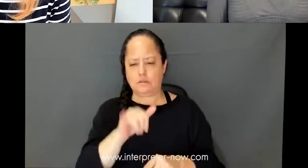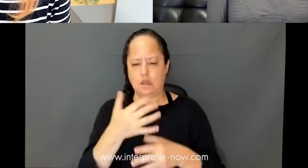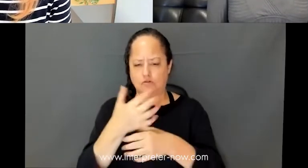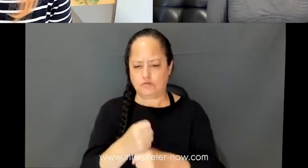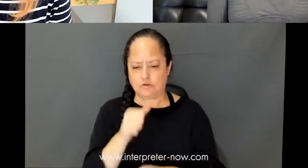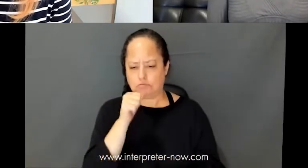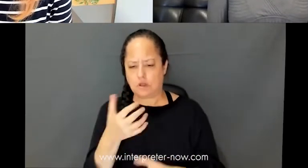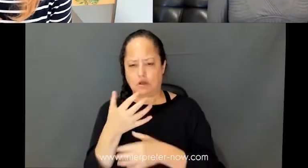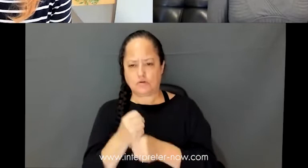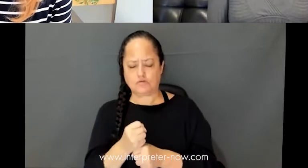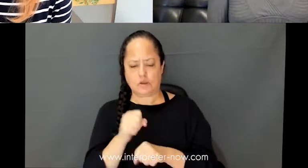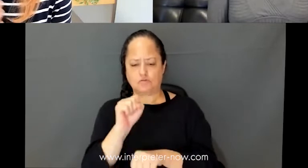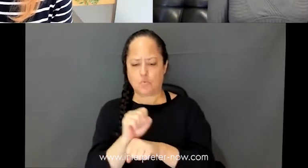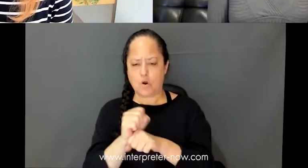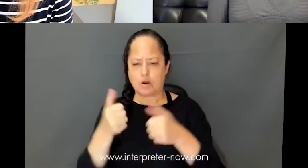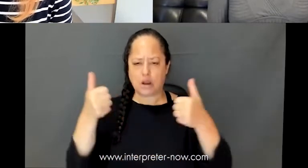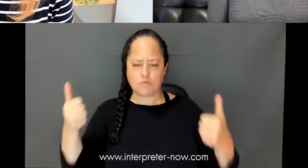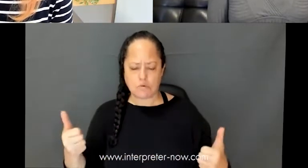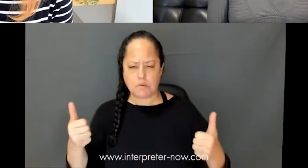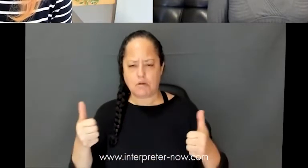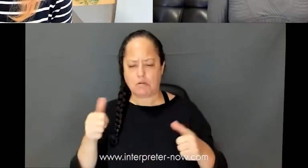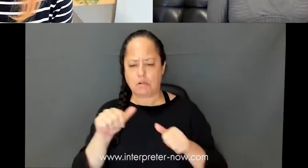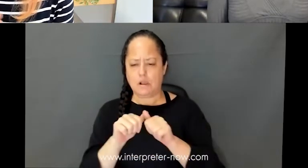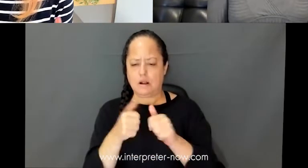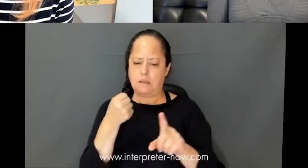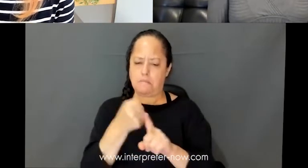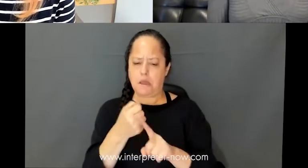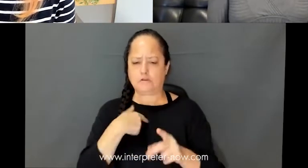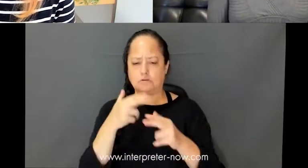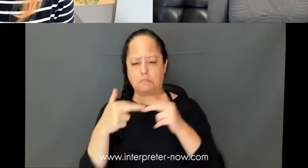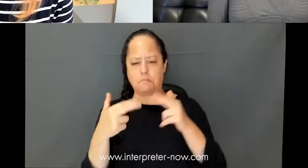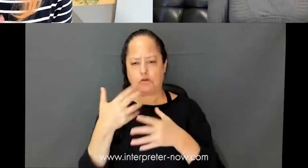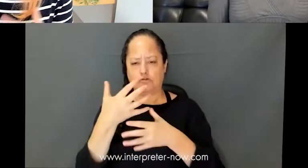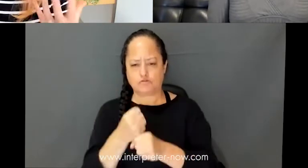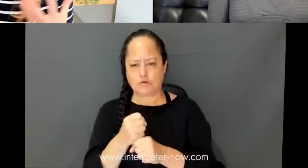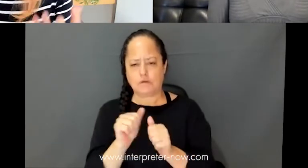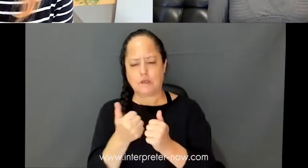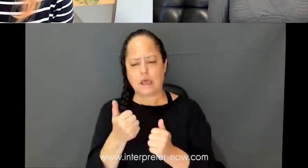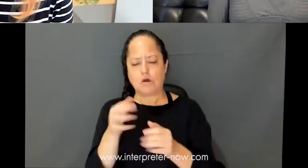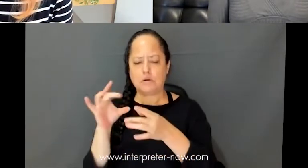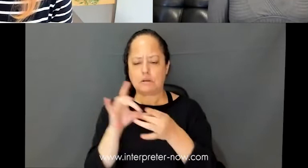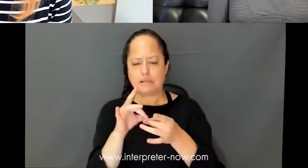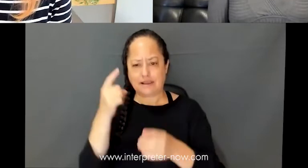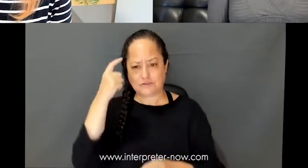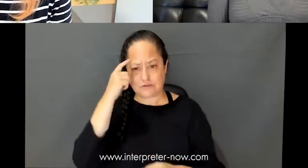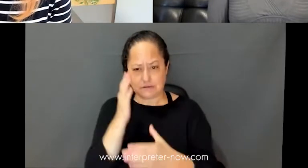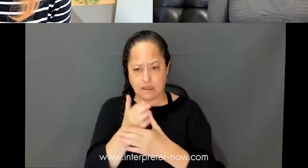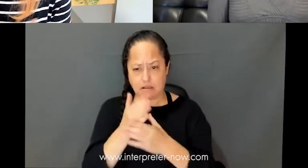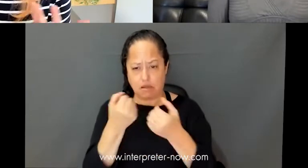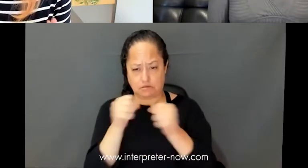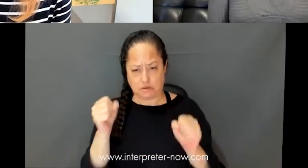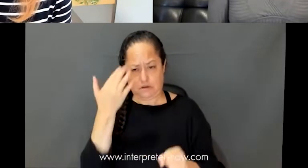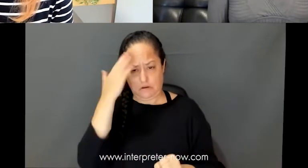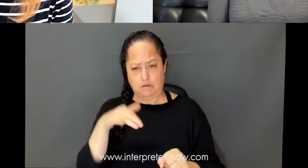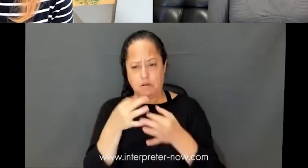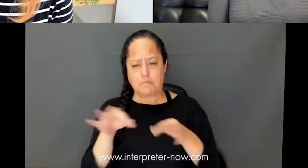remotely impacts our ability to build trust. And then we'll also discuss how this relates to psychological safety, which I know is really important to a lot of folks as they're